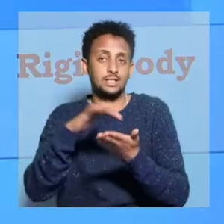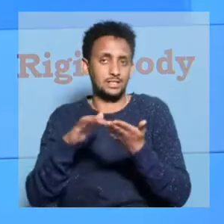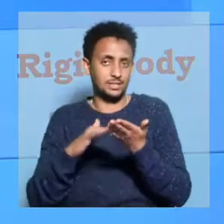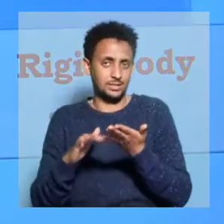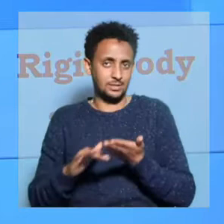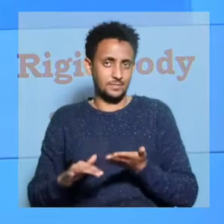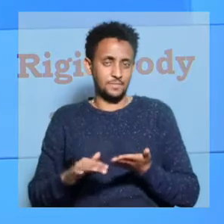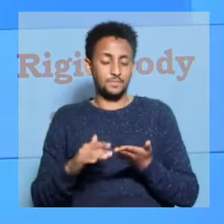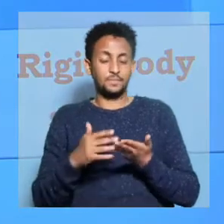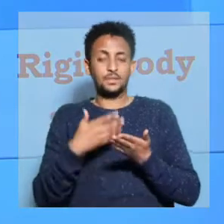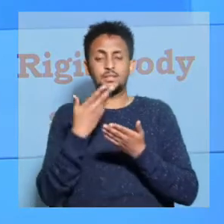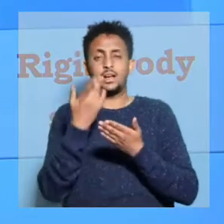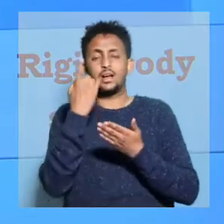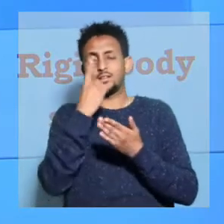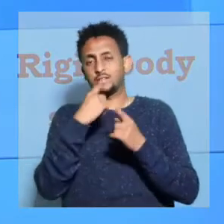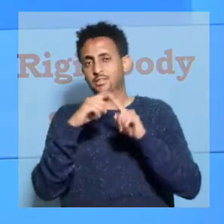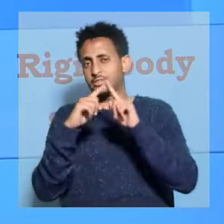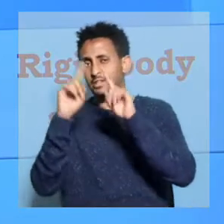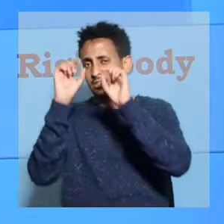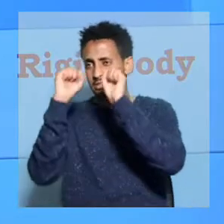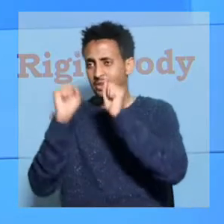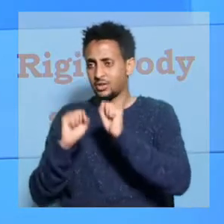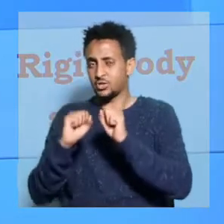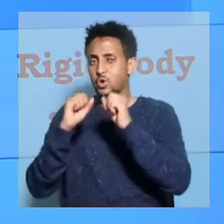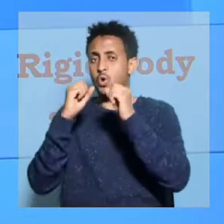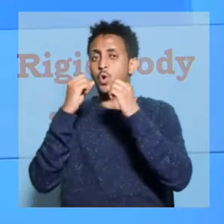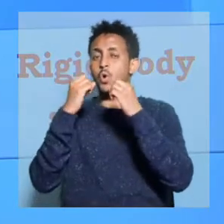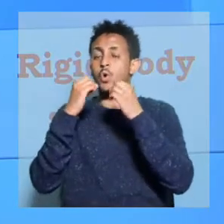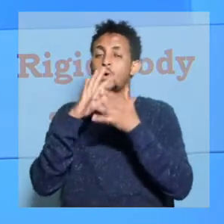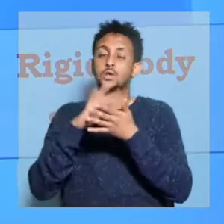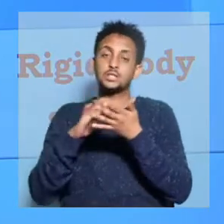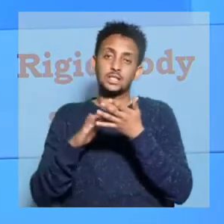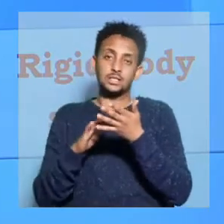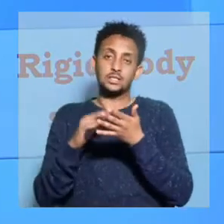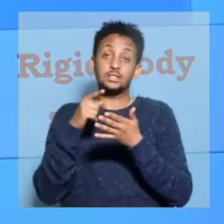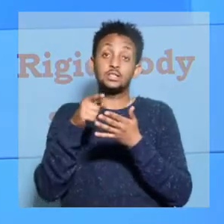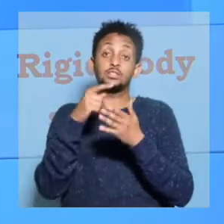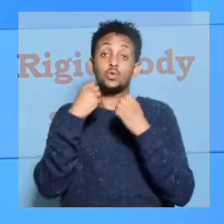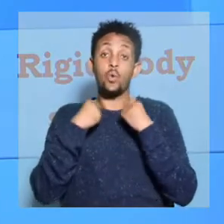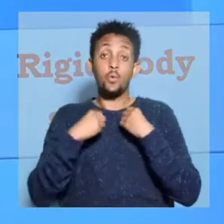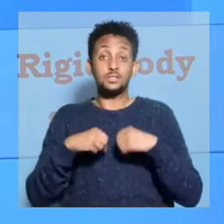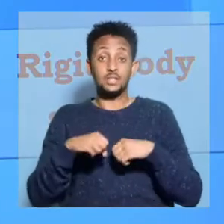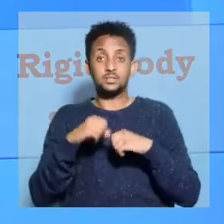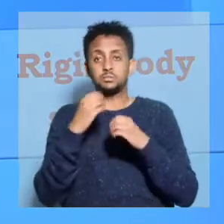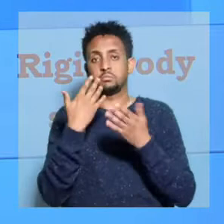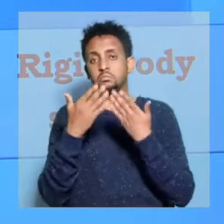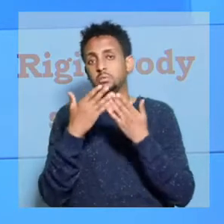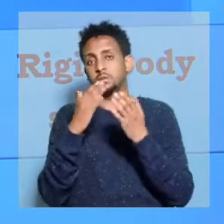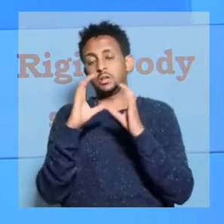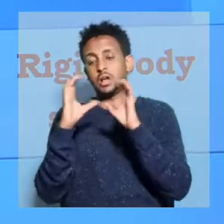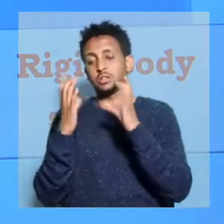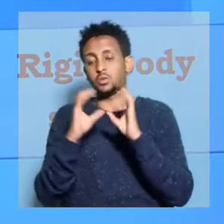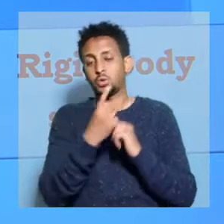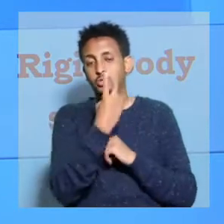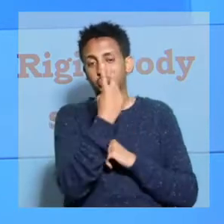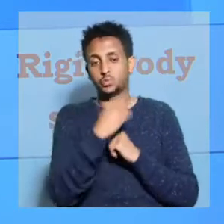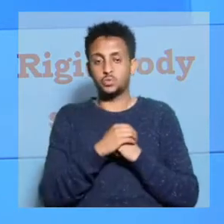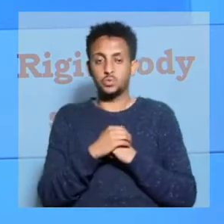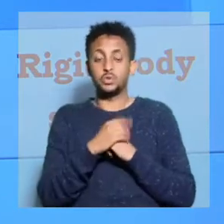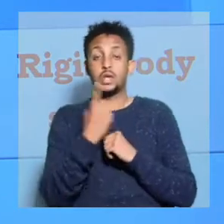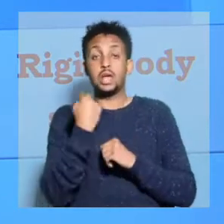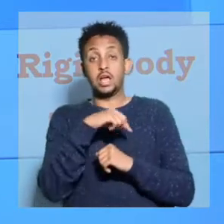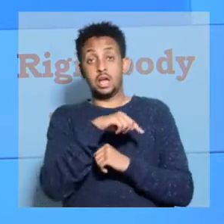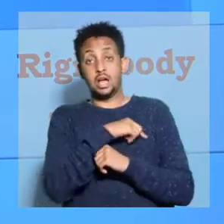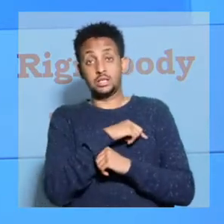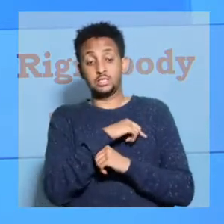are different structures or objects to be studied, and these objects might be categorized into two,